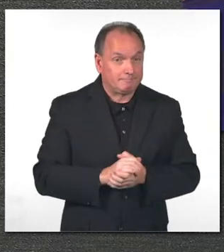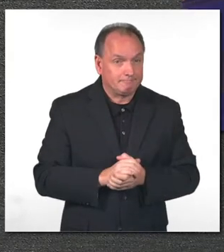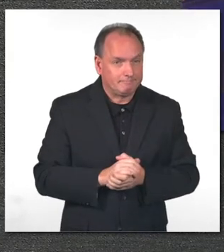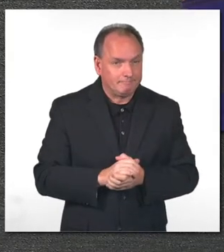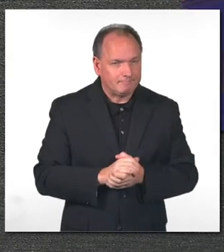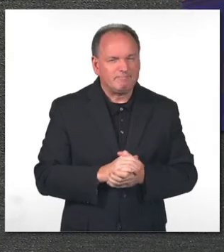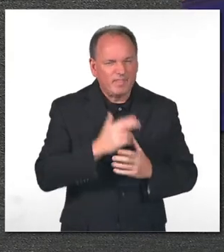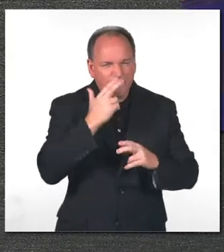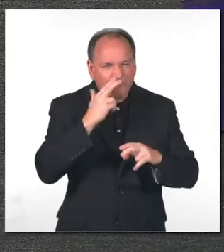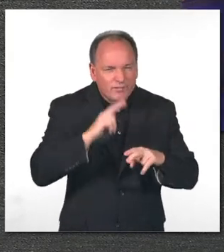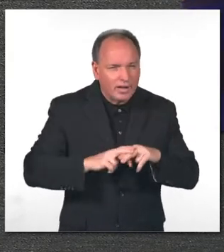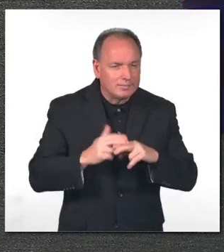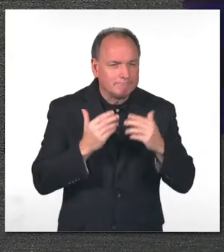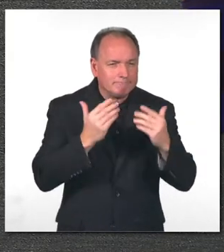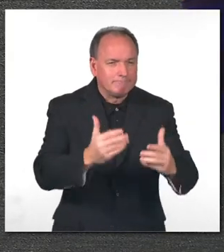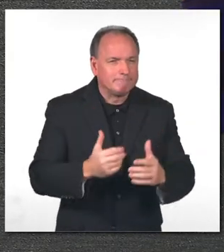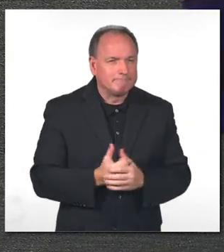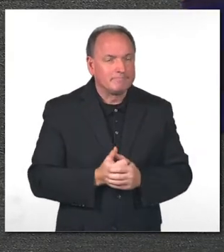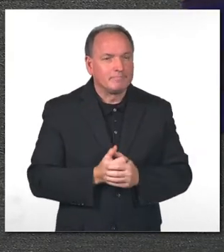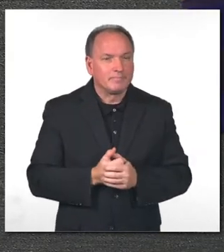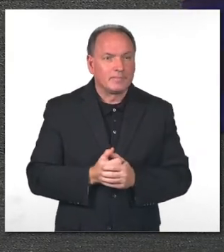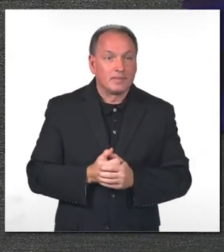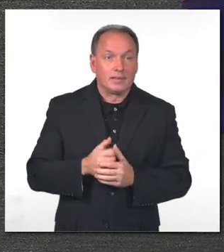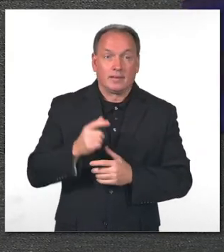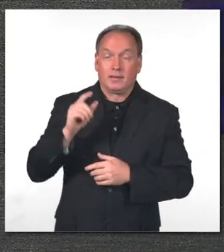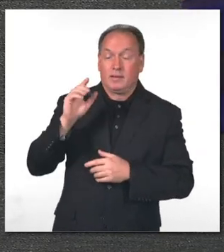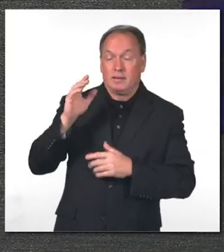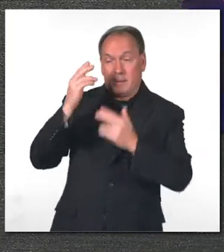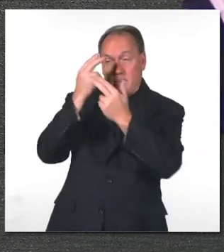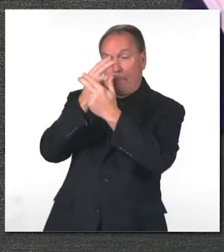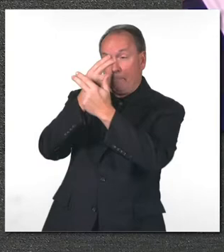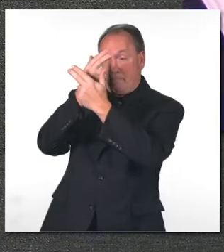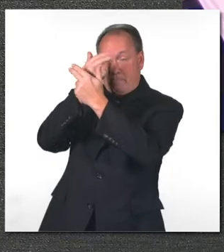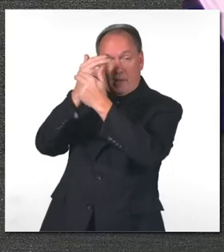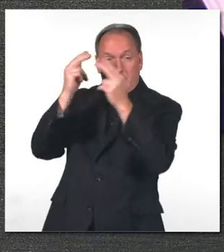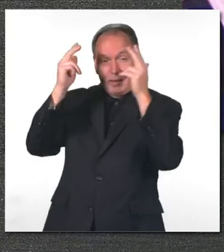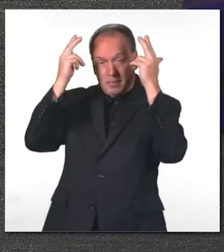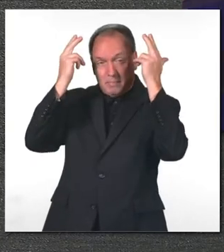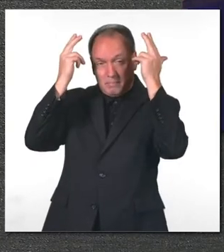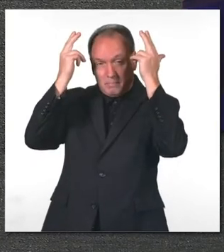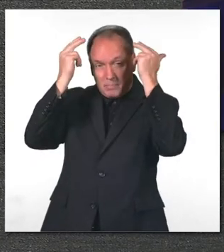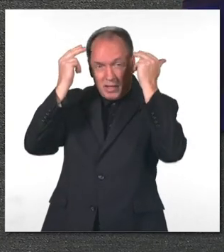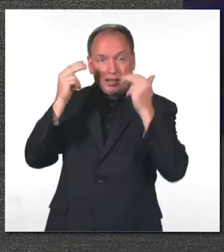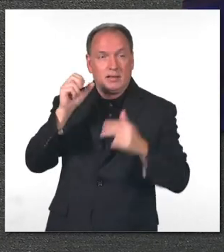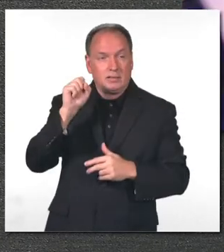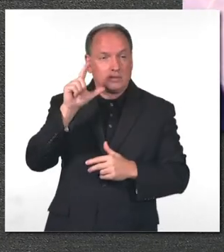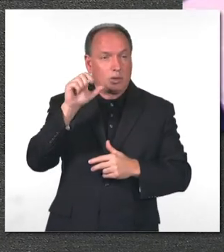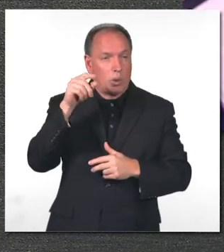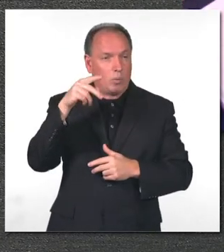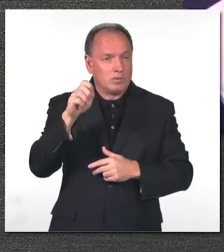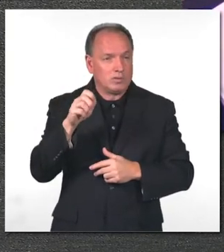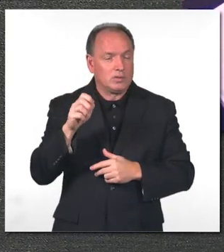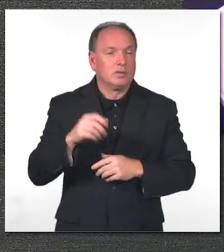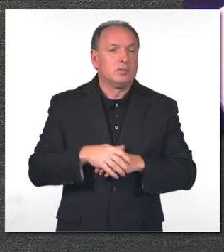Let's have some fun on Bunny Slopes by Claudia Rude.